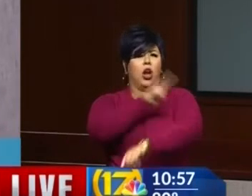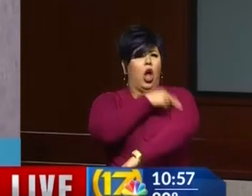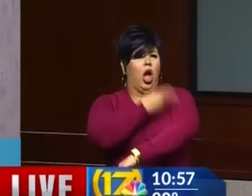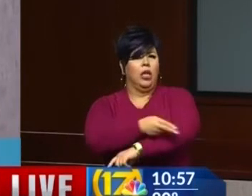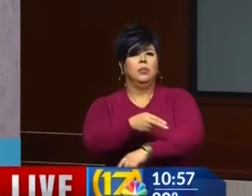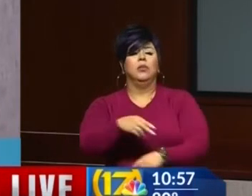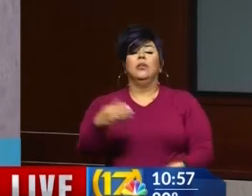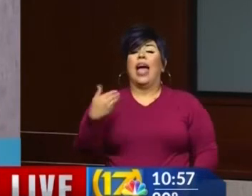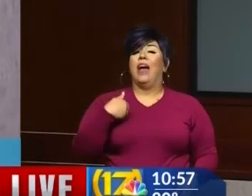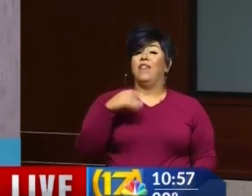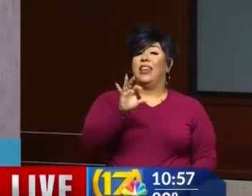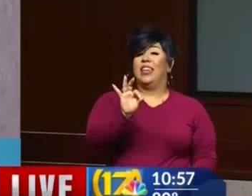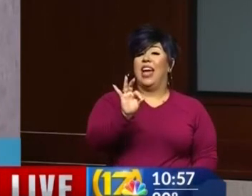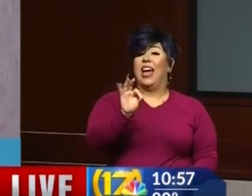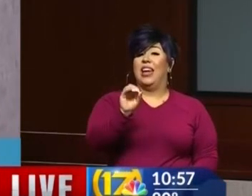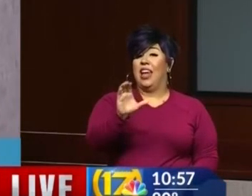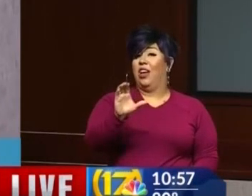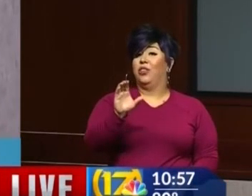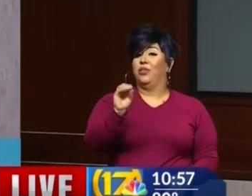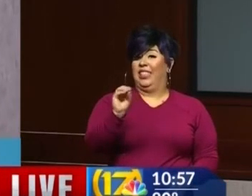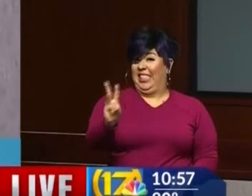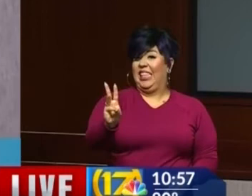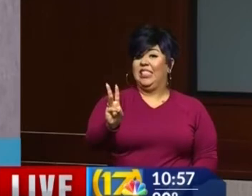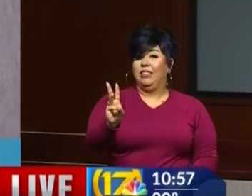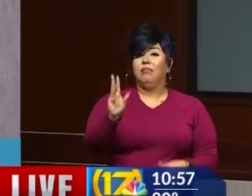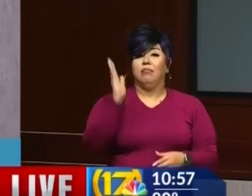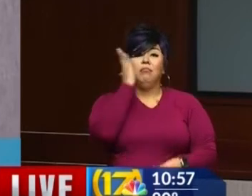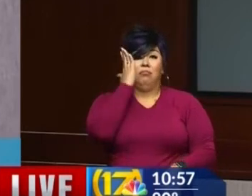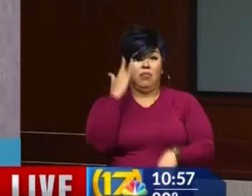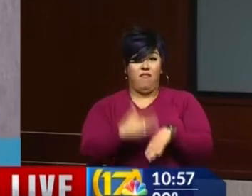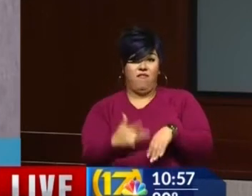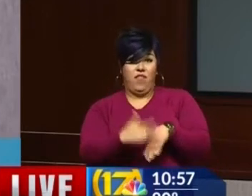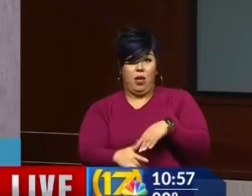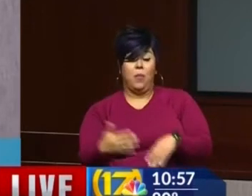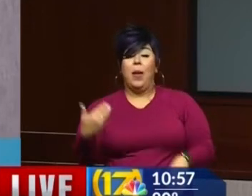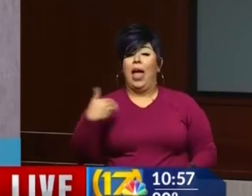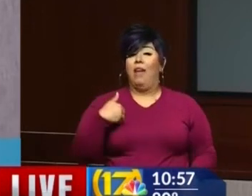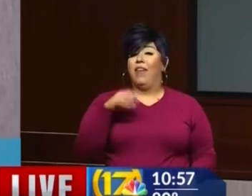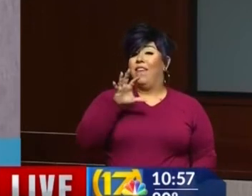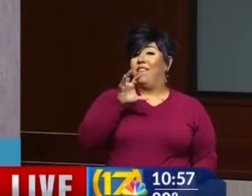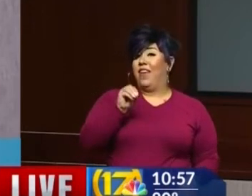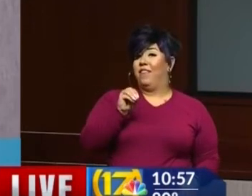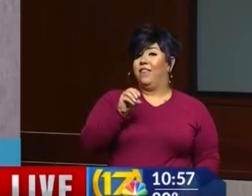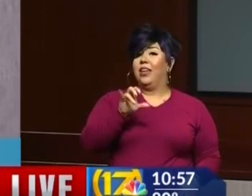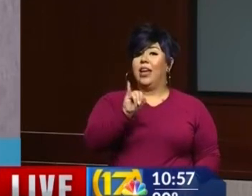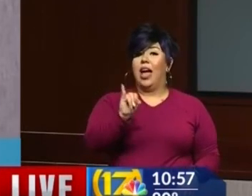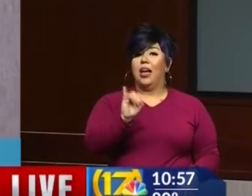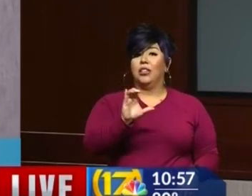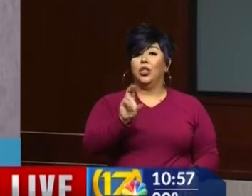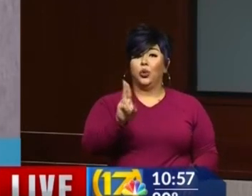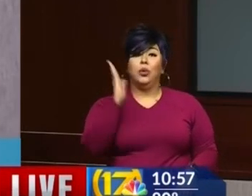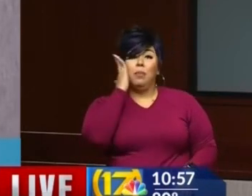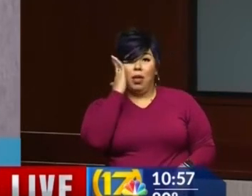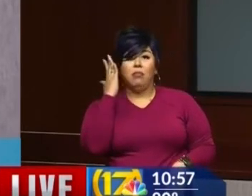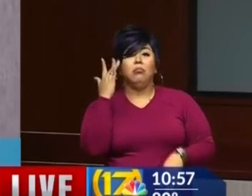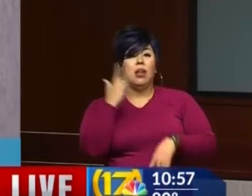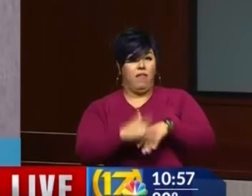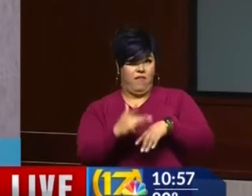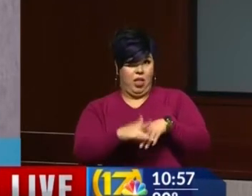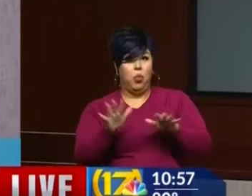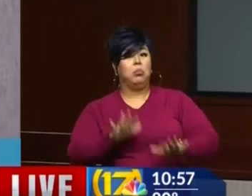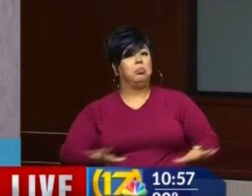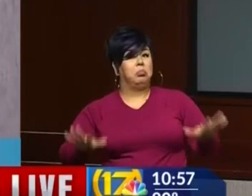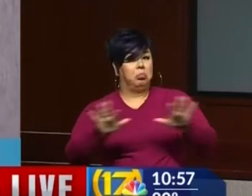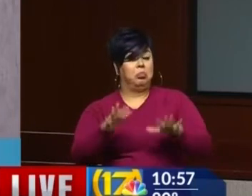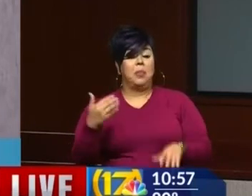is 906. We have 50 available ICU beds collectively. We